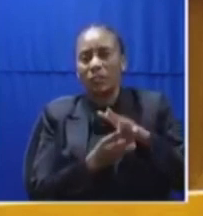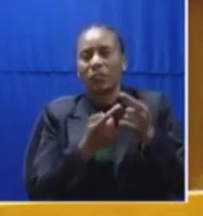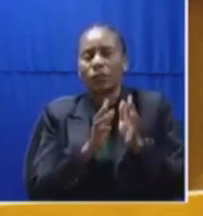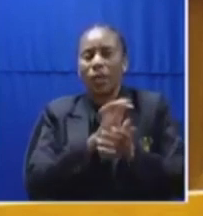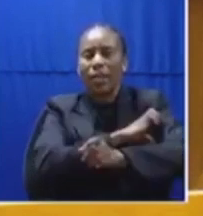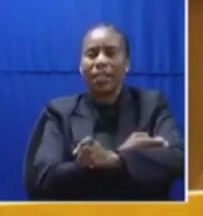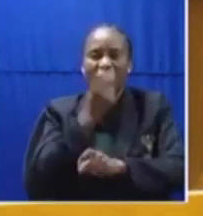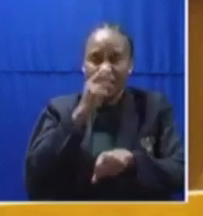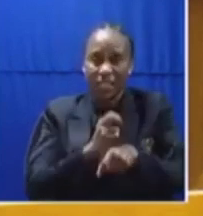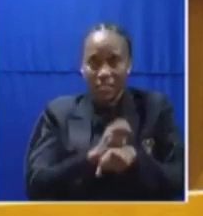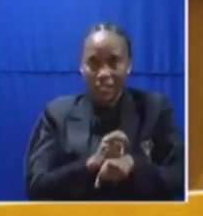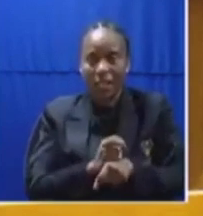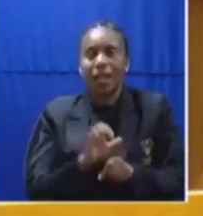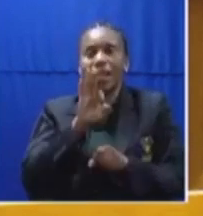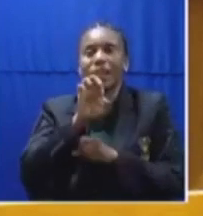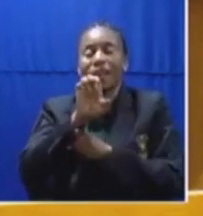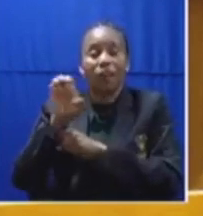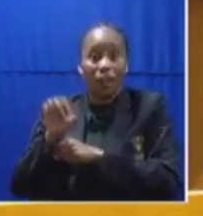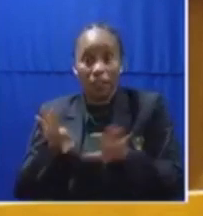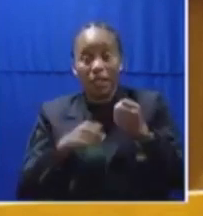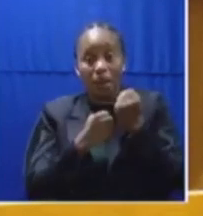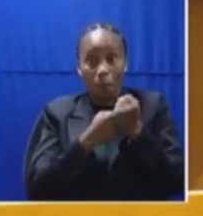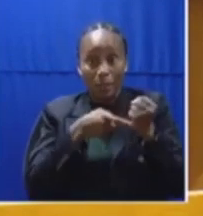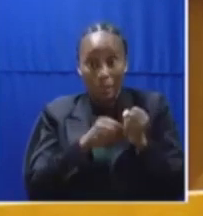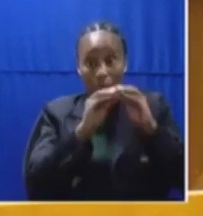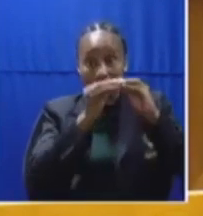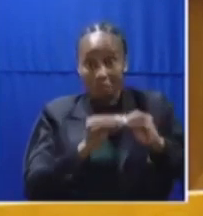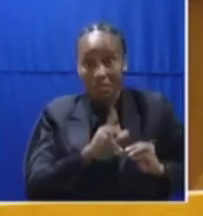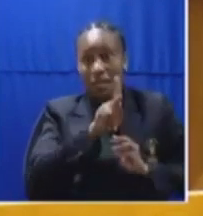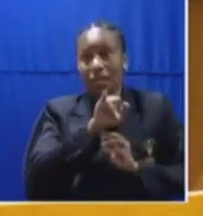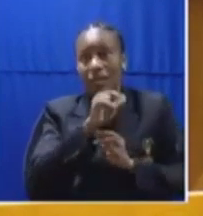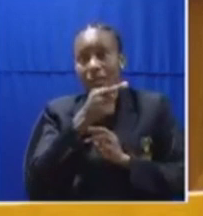EFF supports the approval of the Kigali Amendment to the Montreal